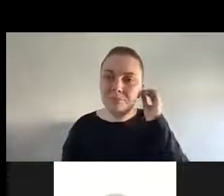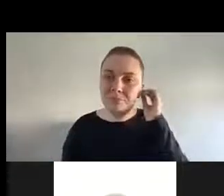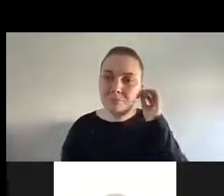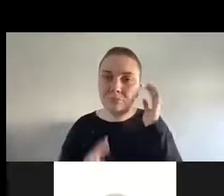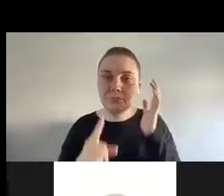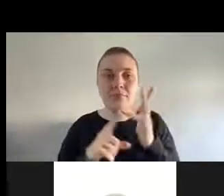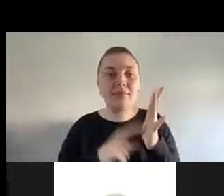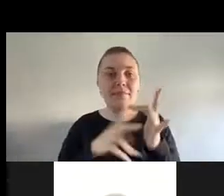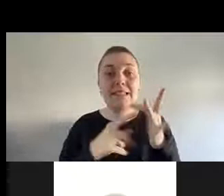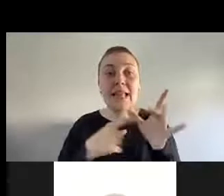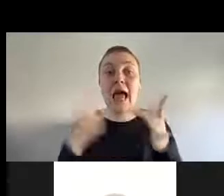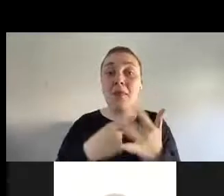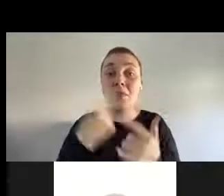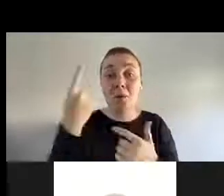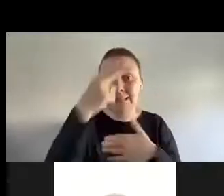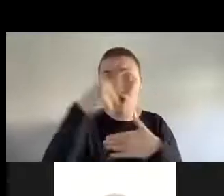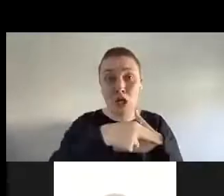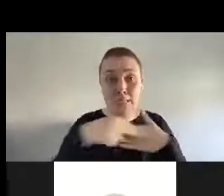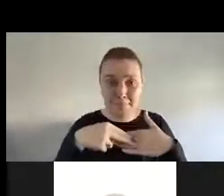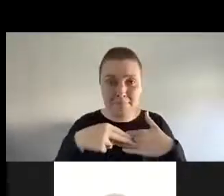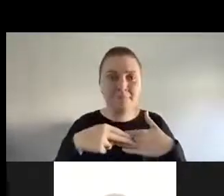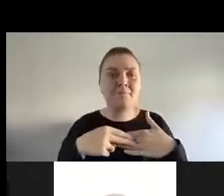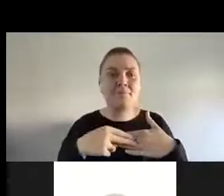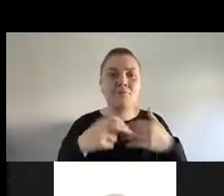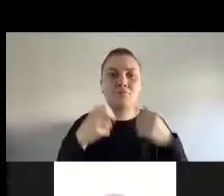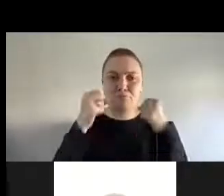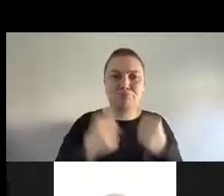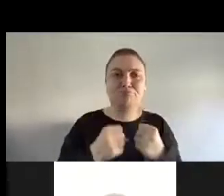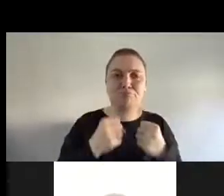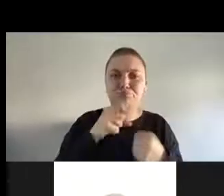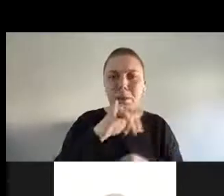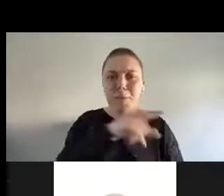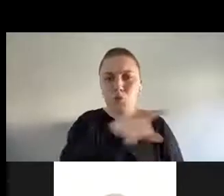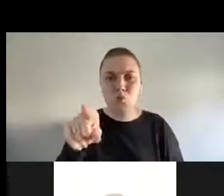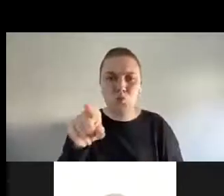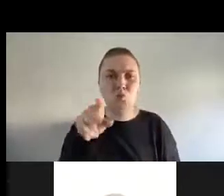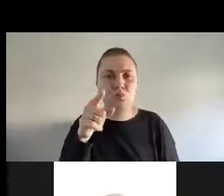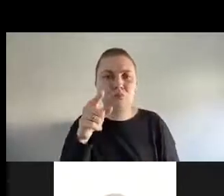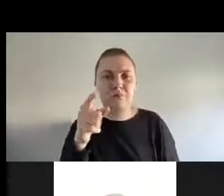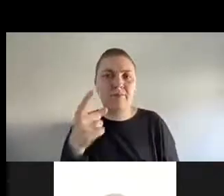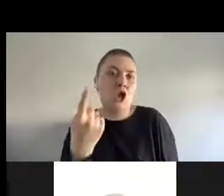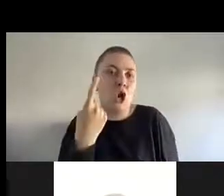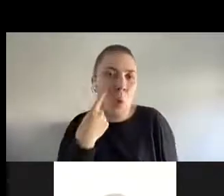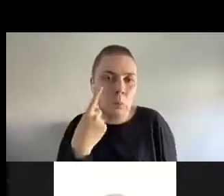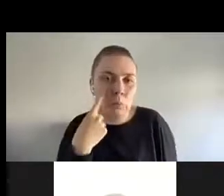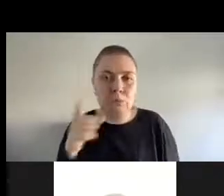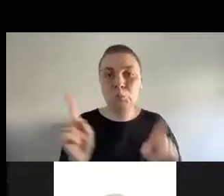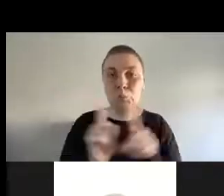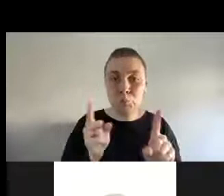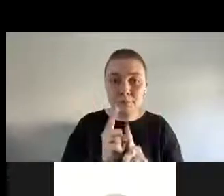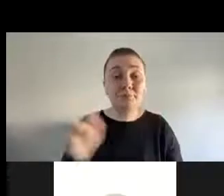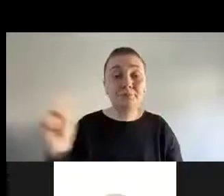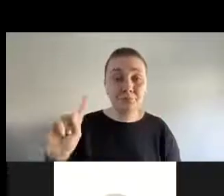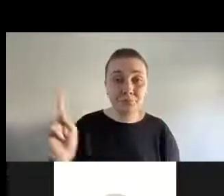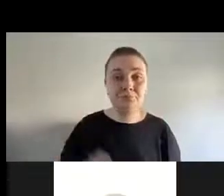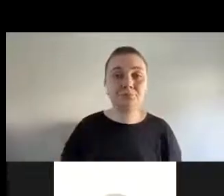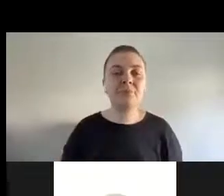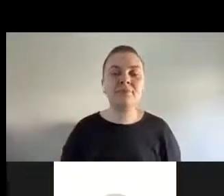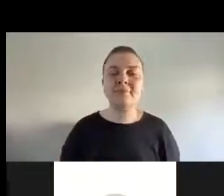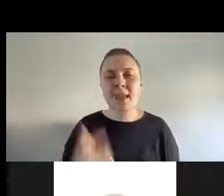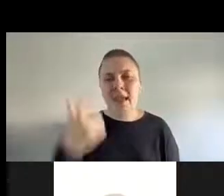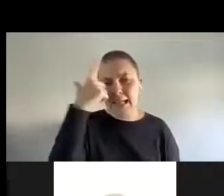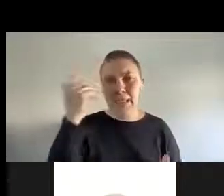Another stereotype that is really prolific and that you probably have noticed as well is this idea that women